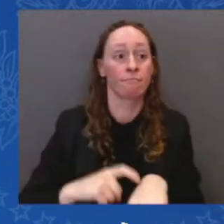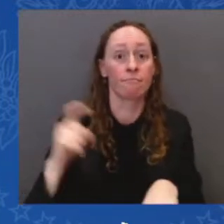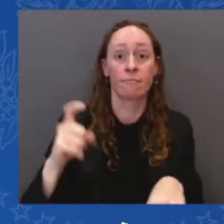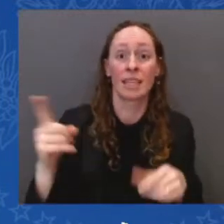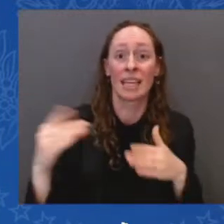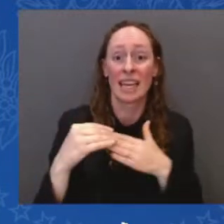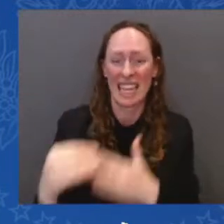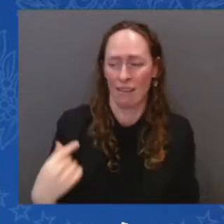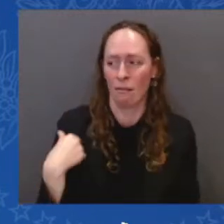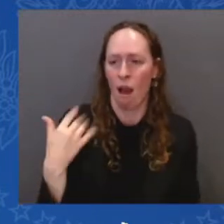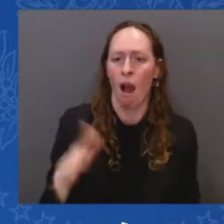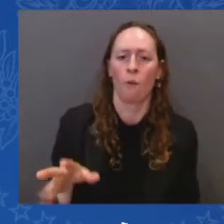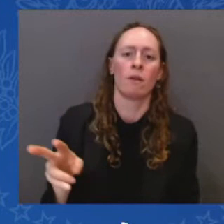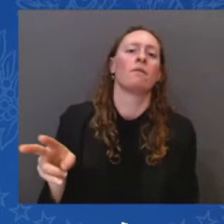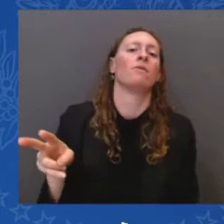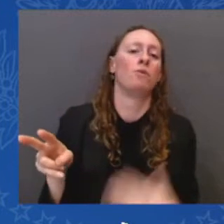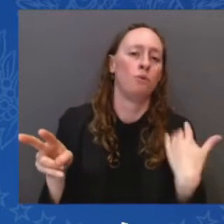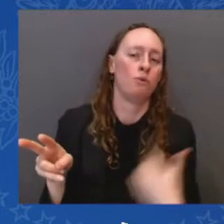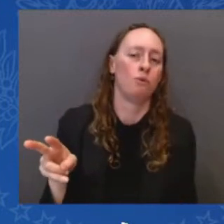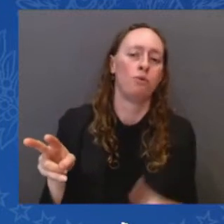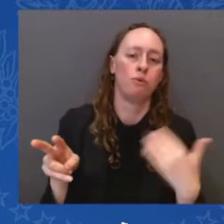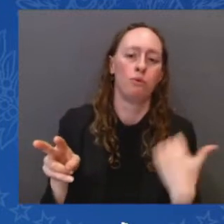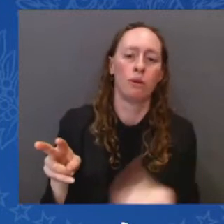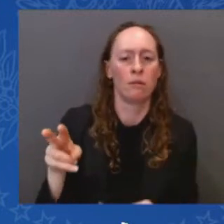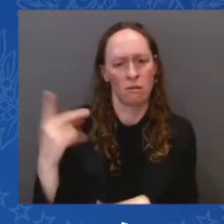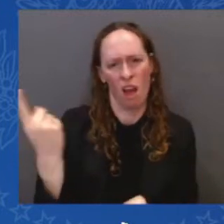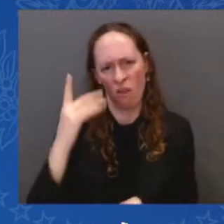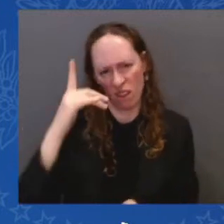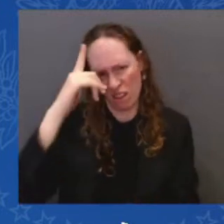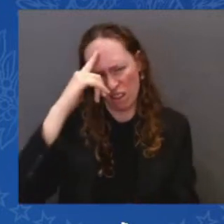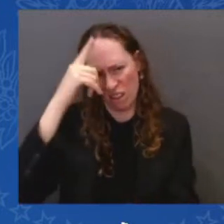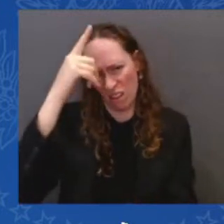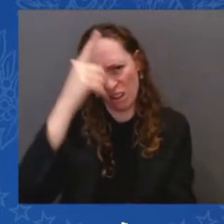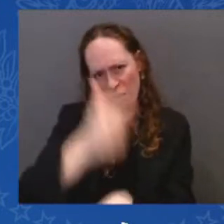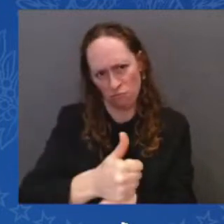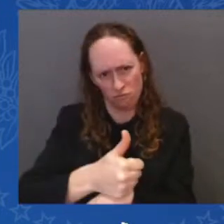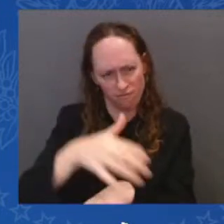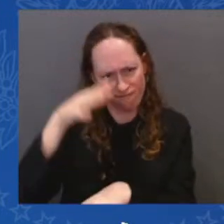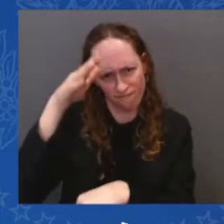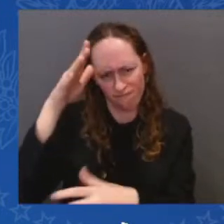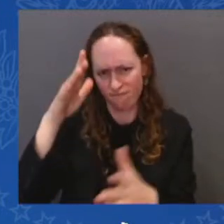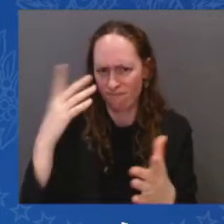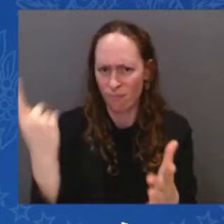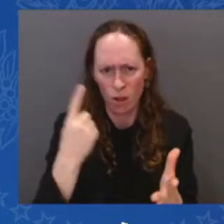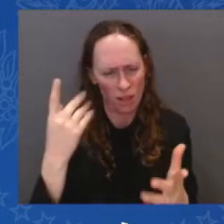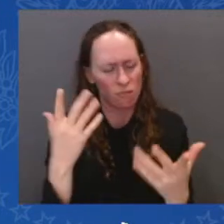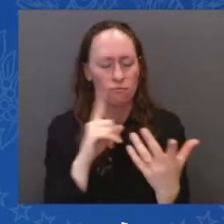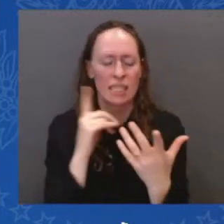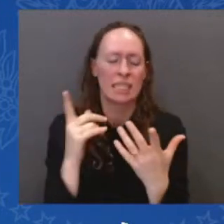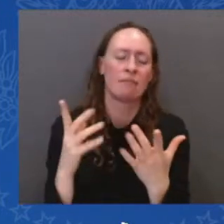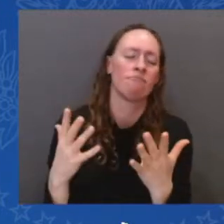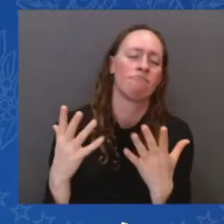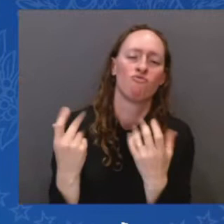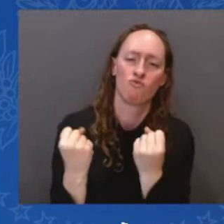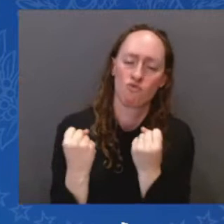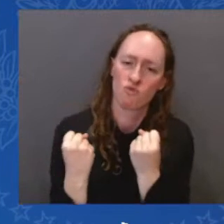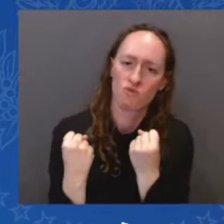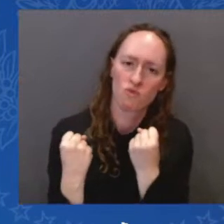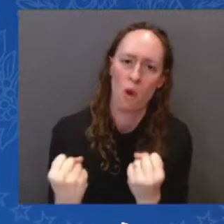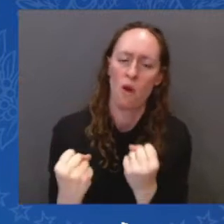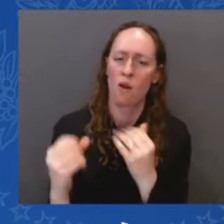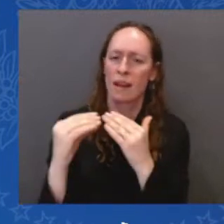grit, and his tremendous leadership potential. So following brigade command, I encouraged him